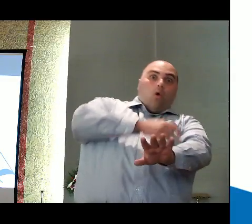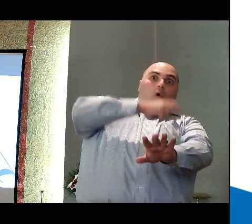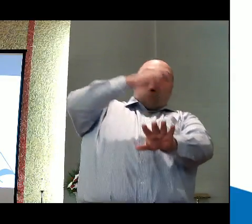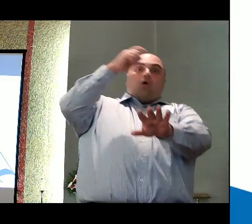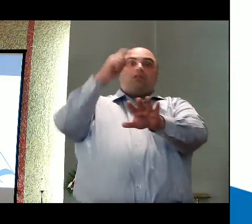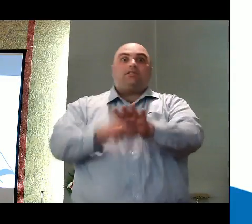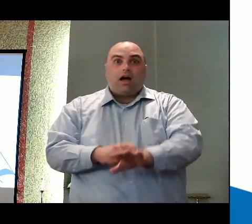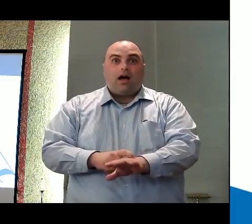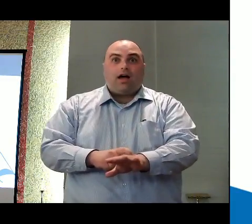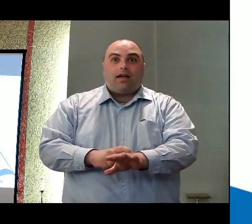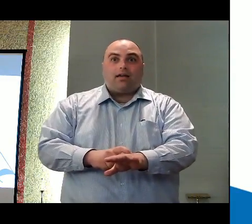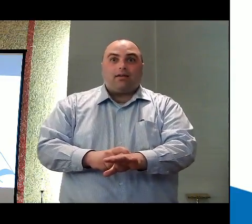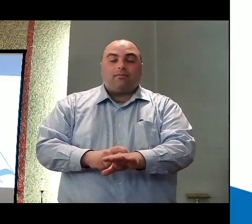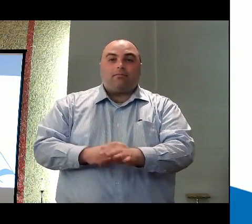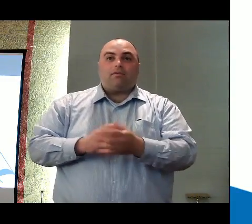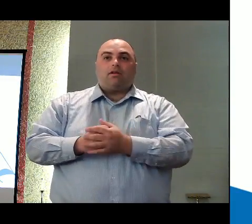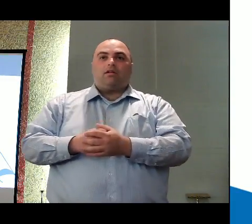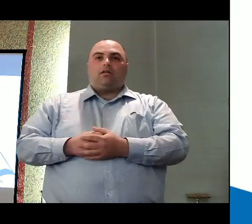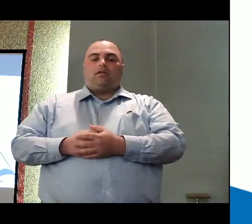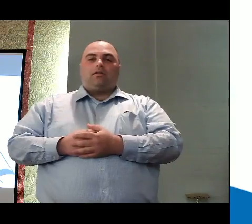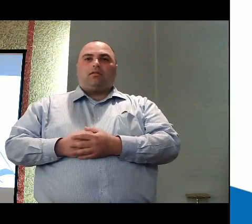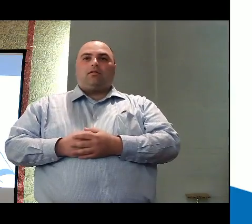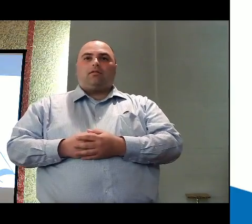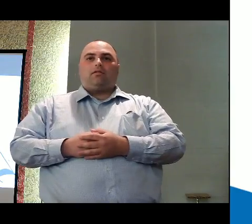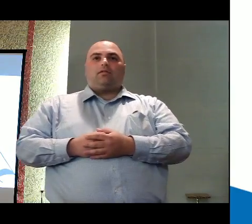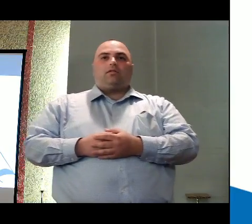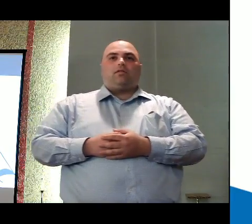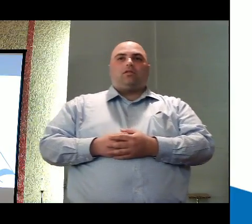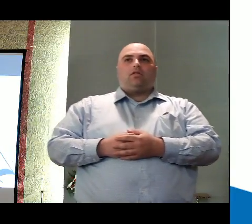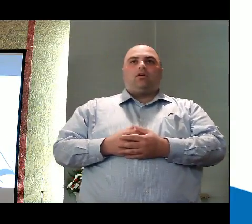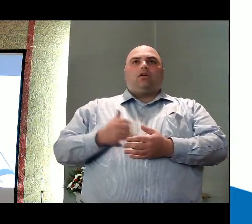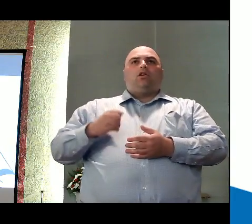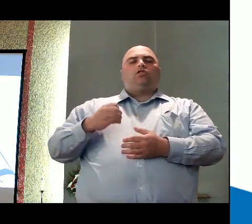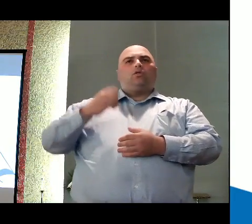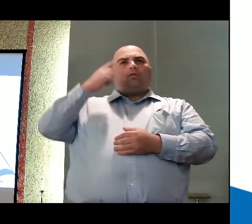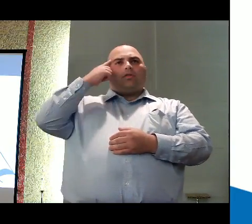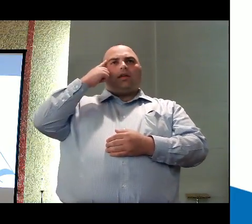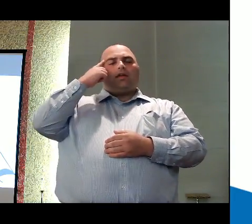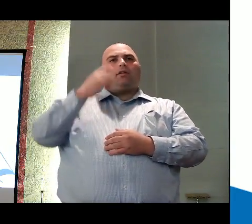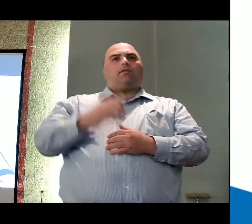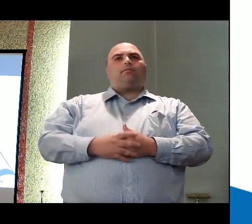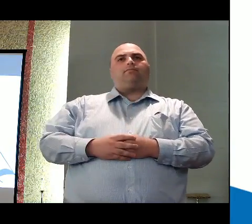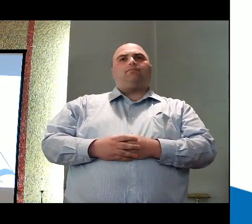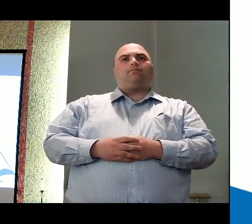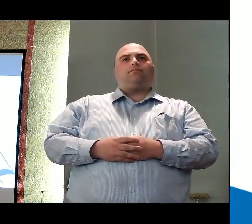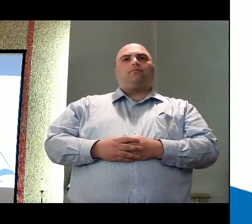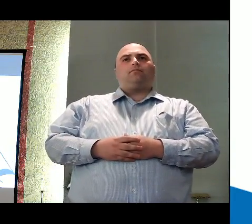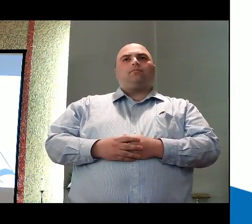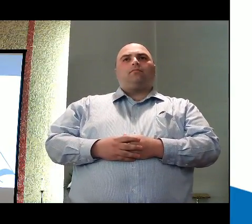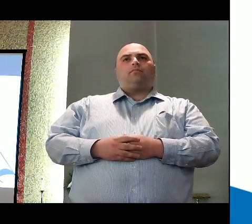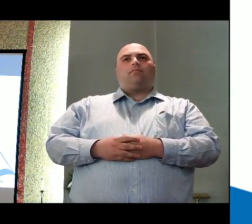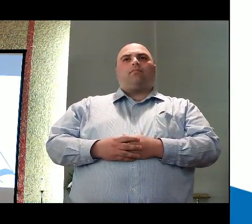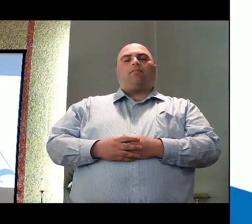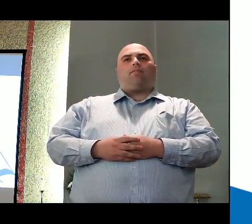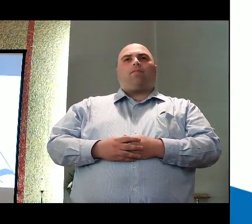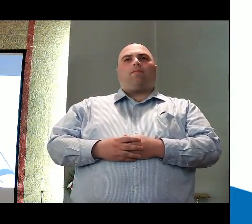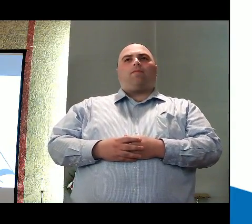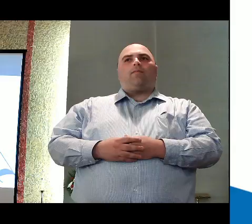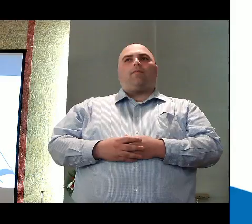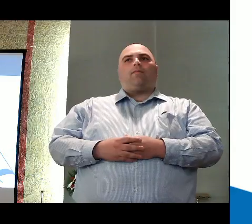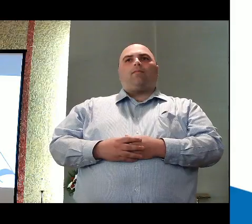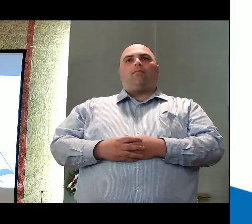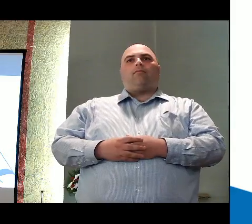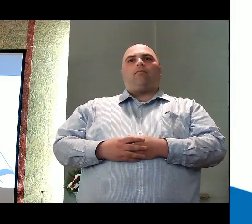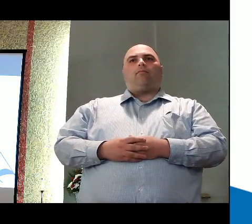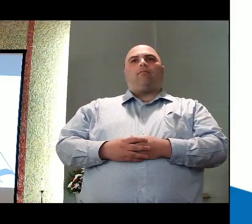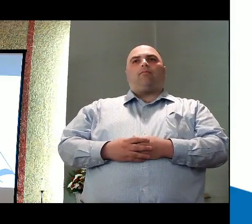going to happen and what it was going to do. But for, just bear with me for one moment, if you will. You know, I want to think about the